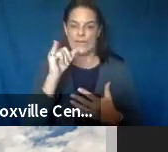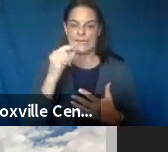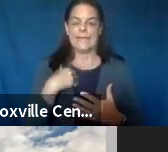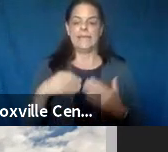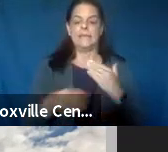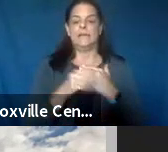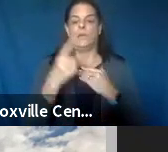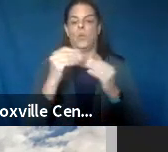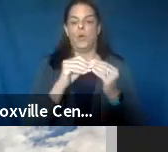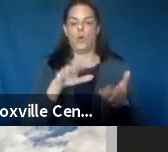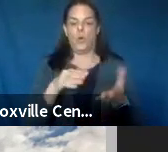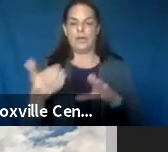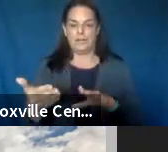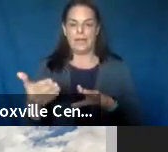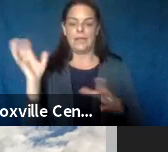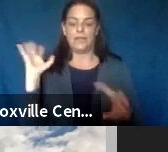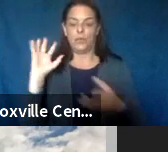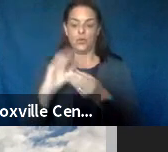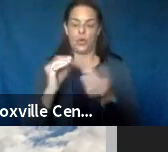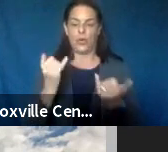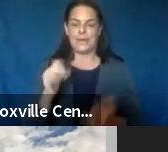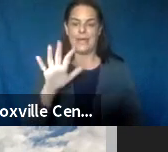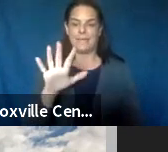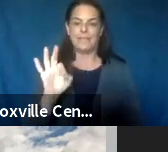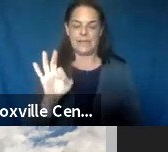to report, bringing our total to 59.